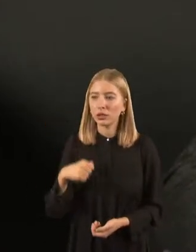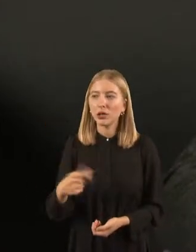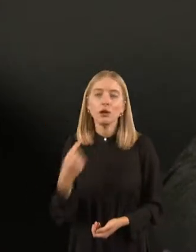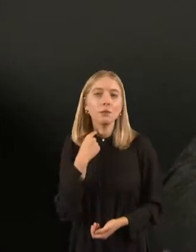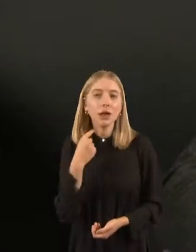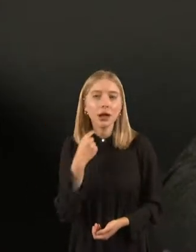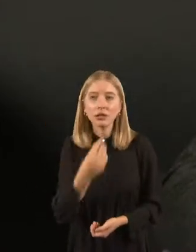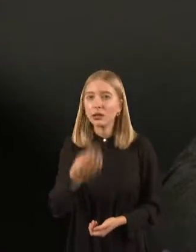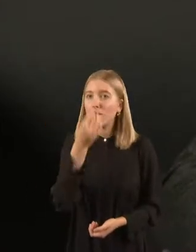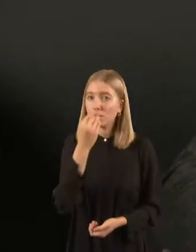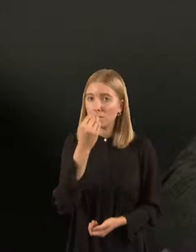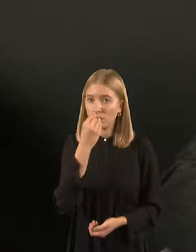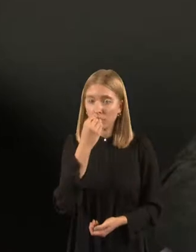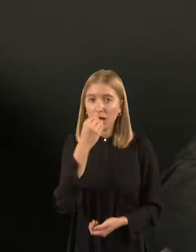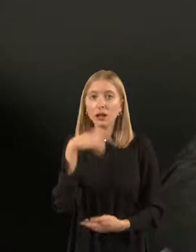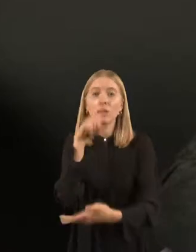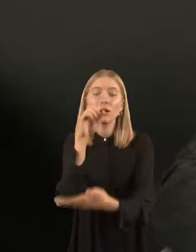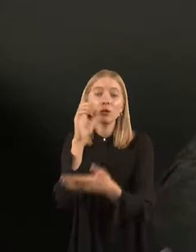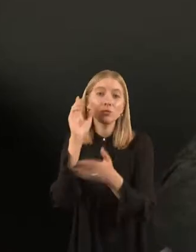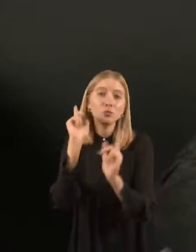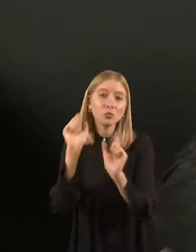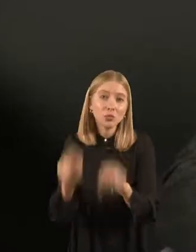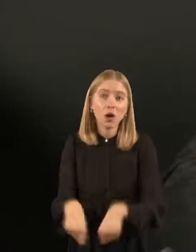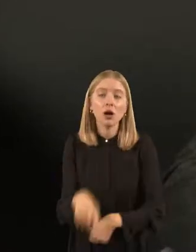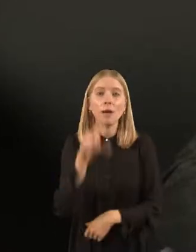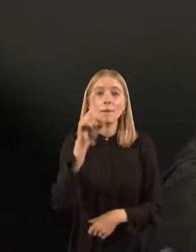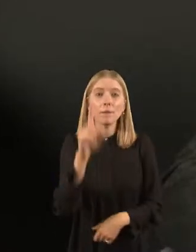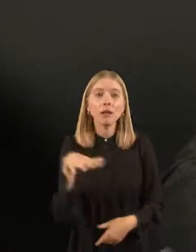that animal production